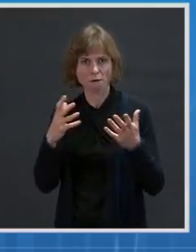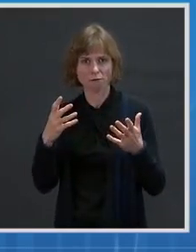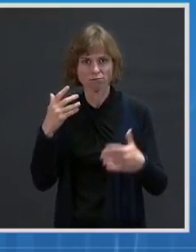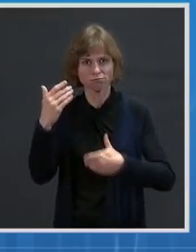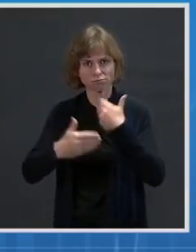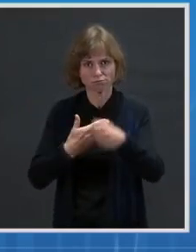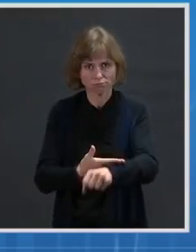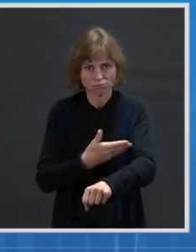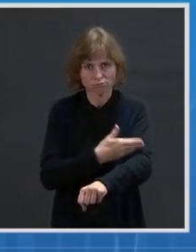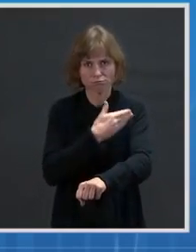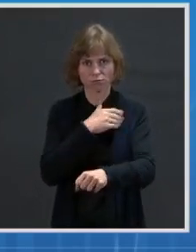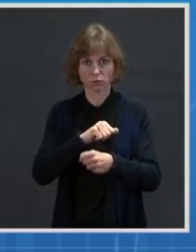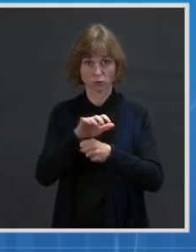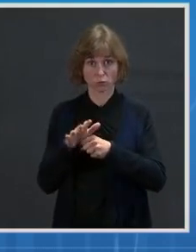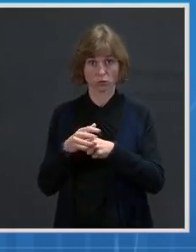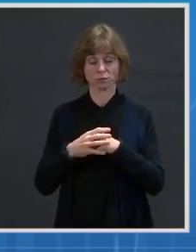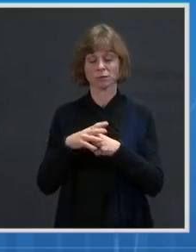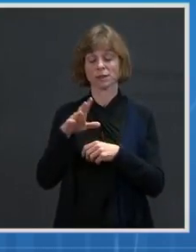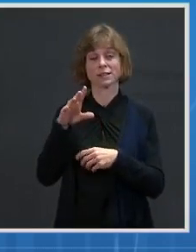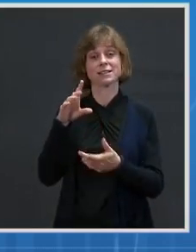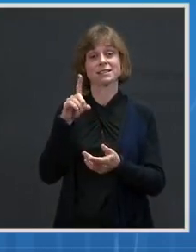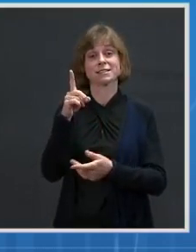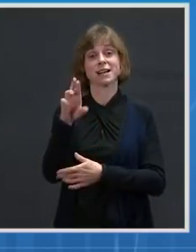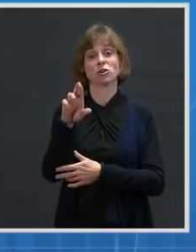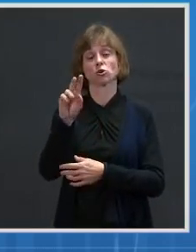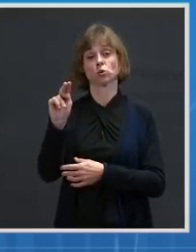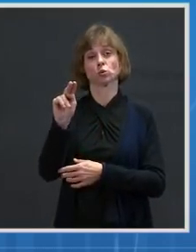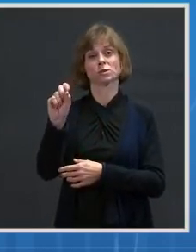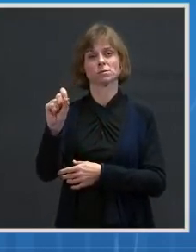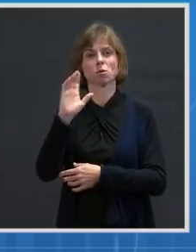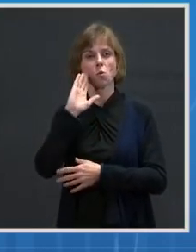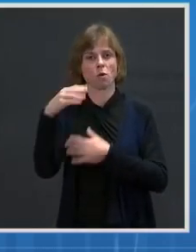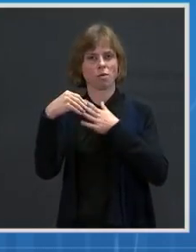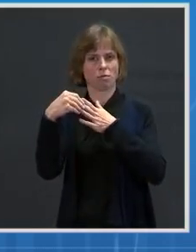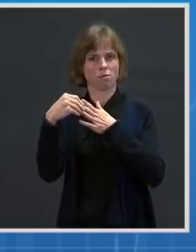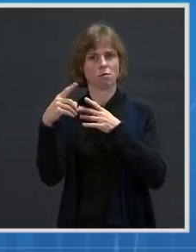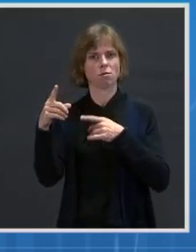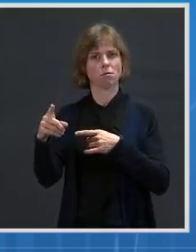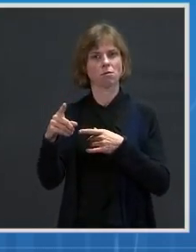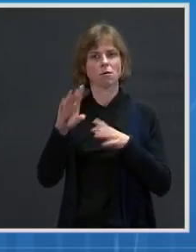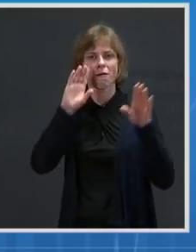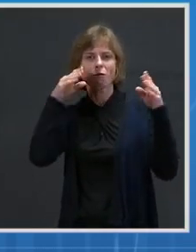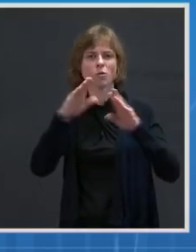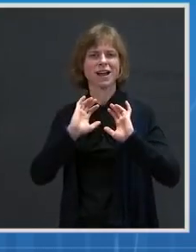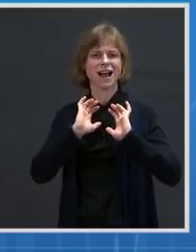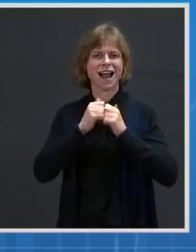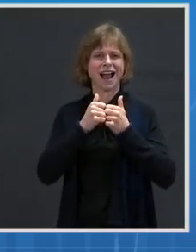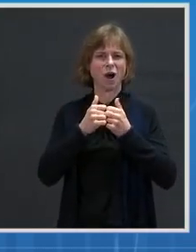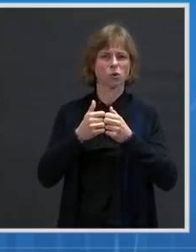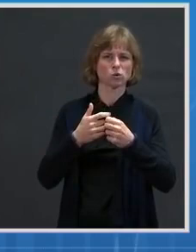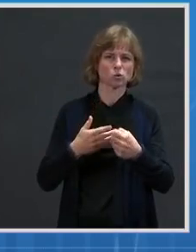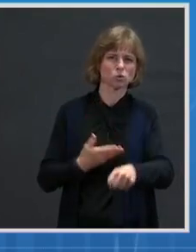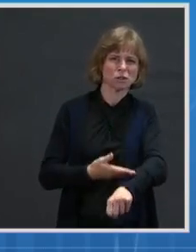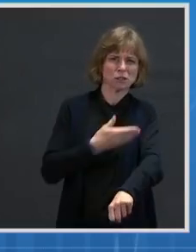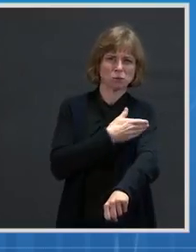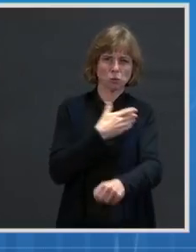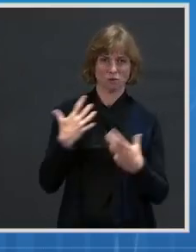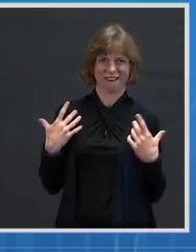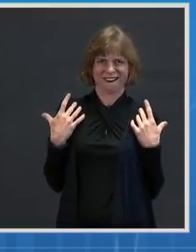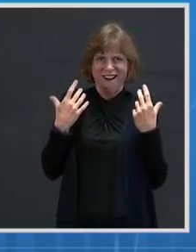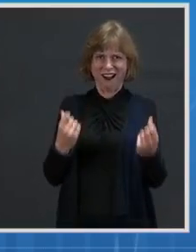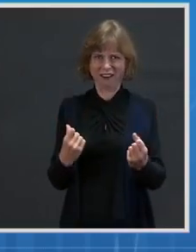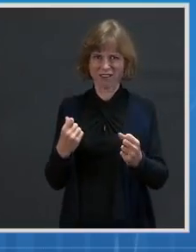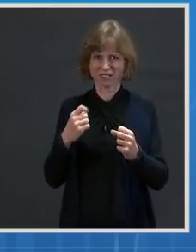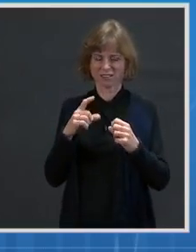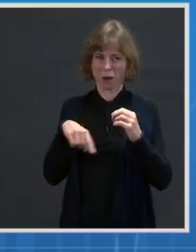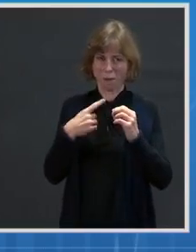work. These conversations will focus on how to strengthen vaccine confidence and how to eliminate barriers that